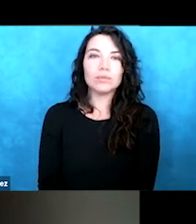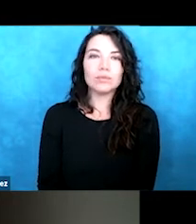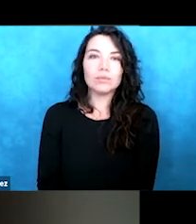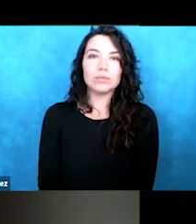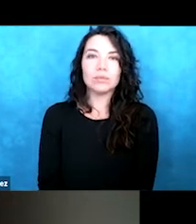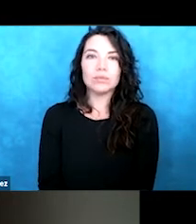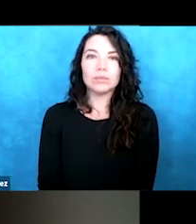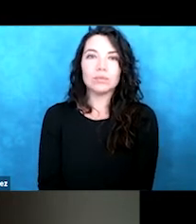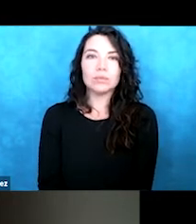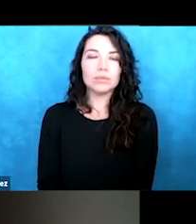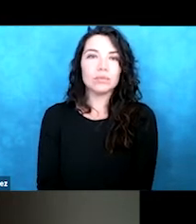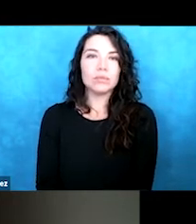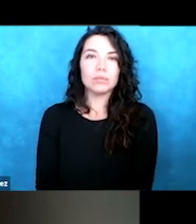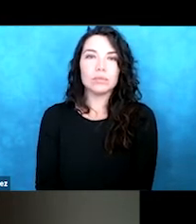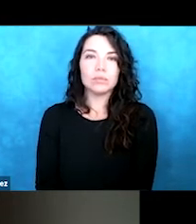Okay.